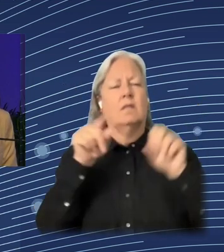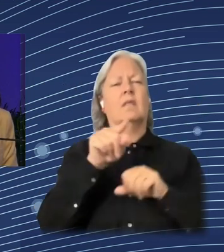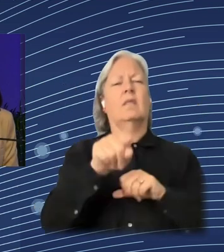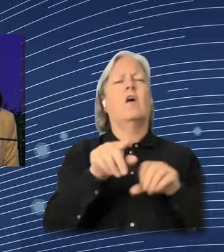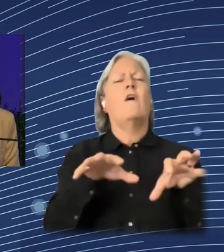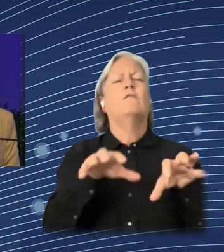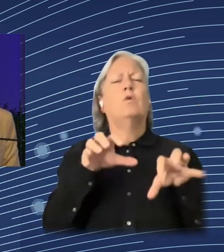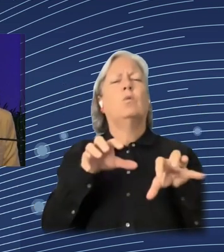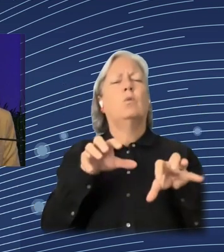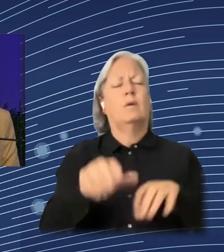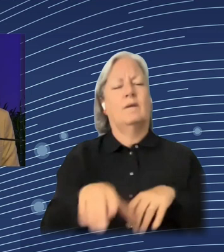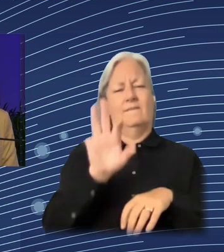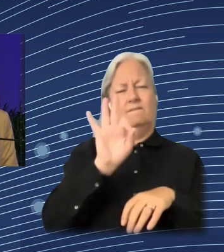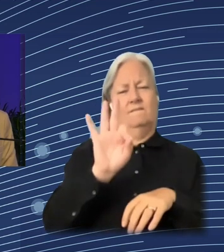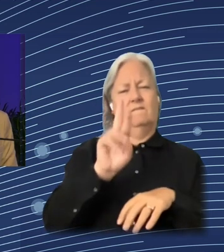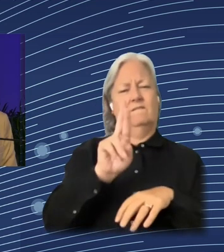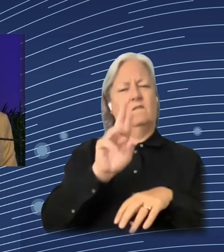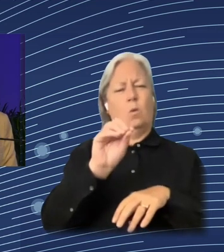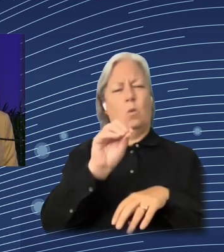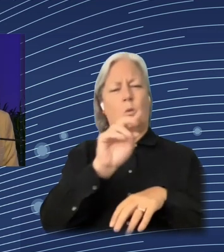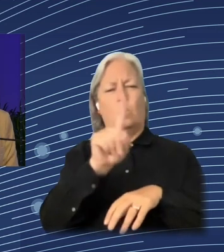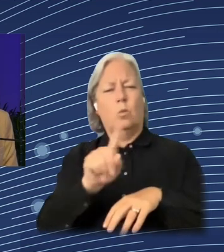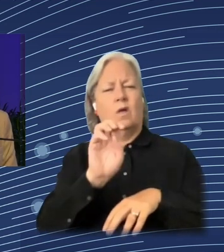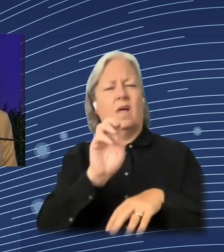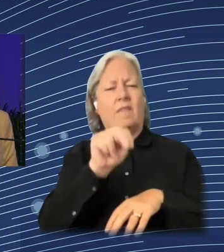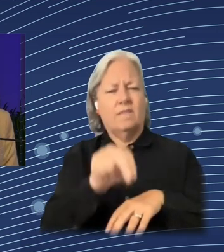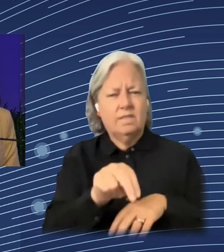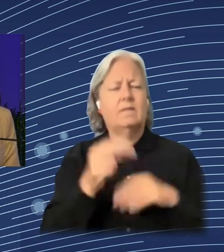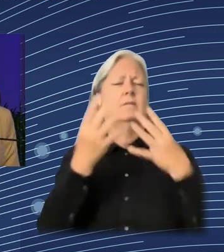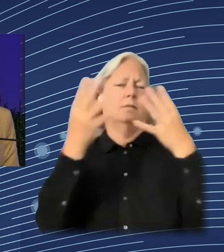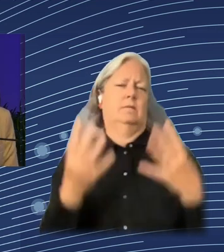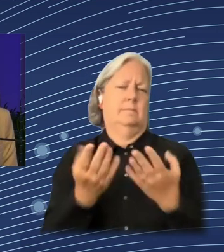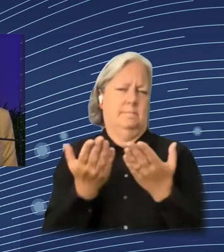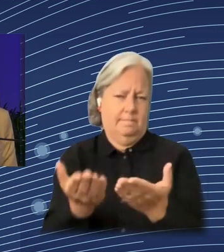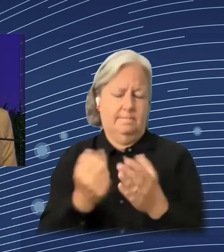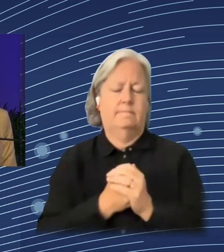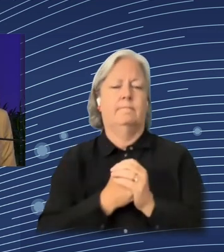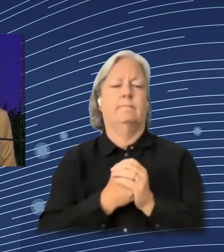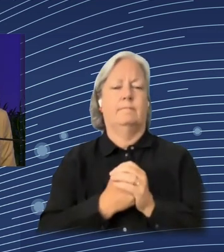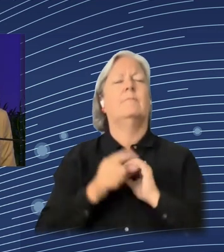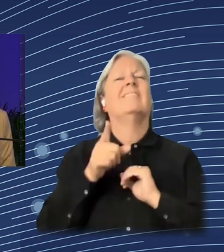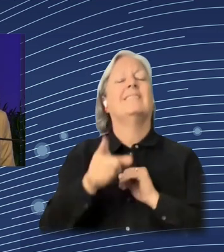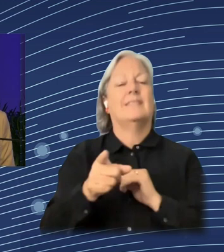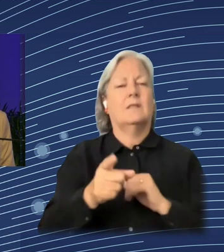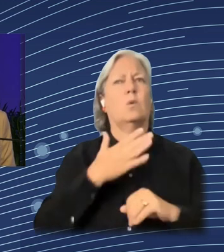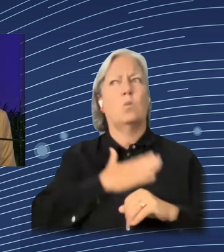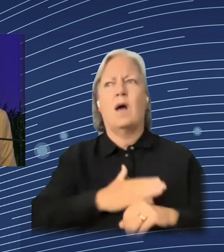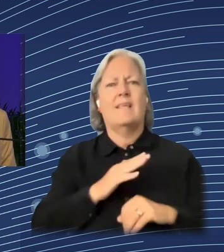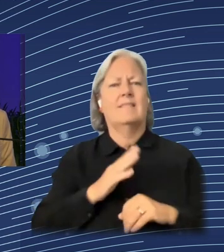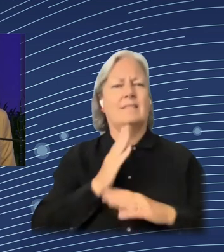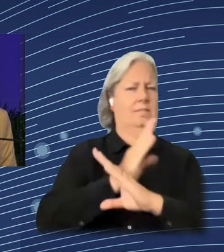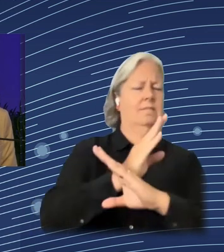This system is aimed at preventing the fraudulent behavior of